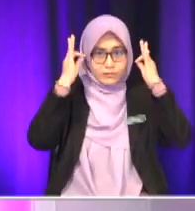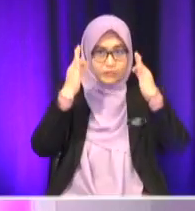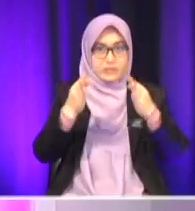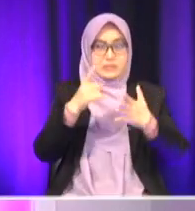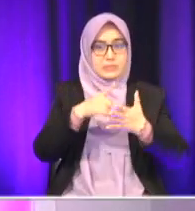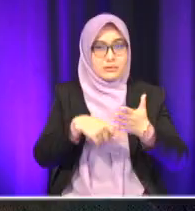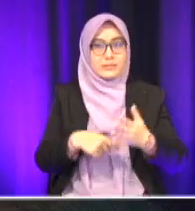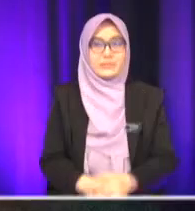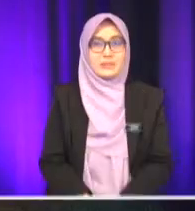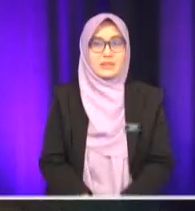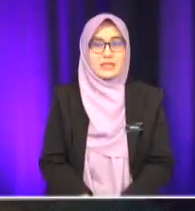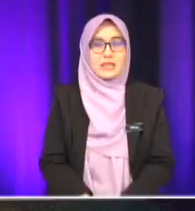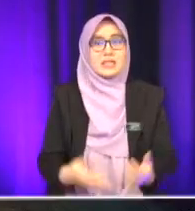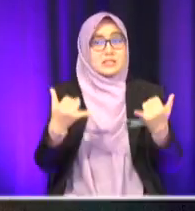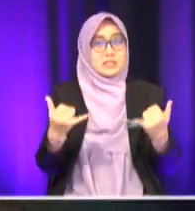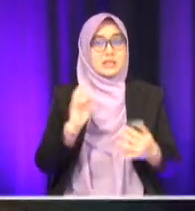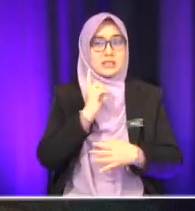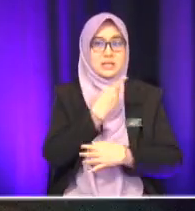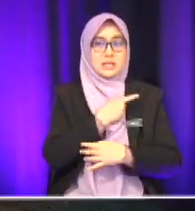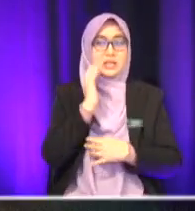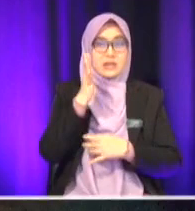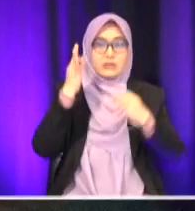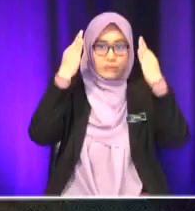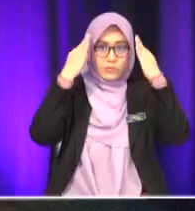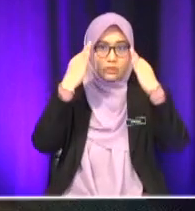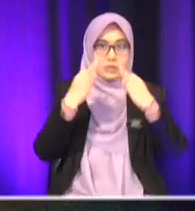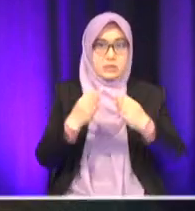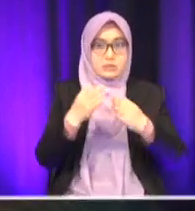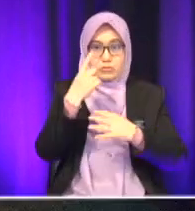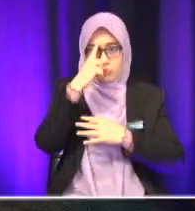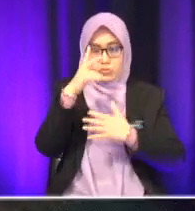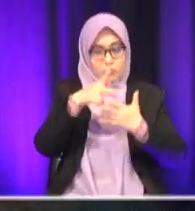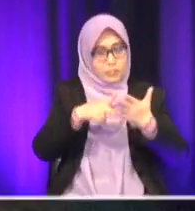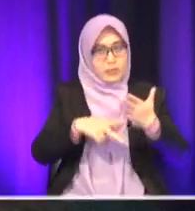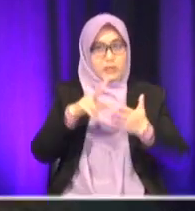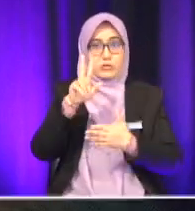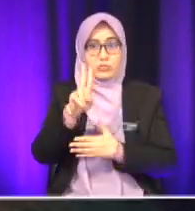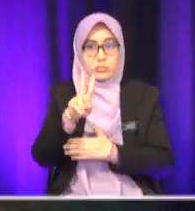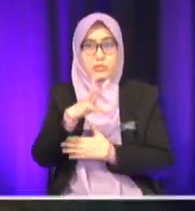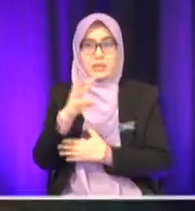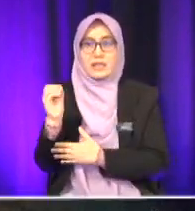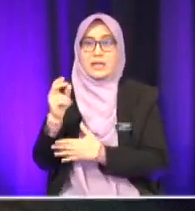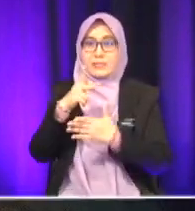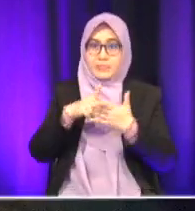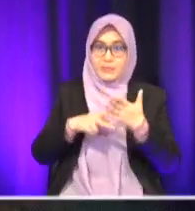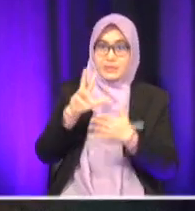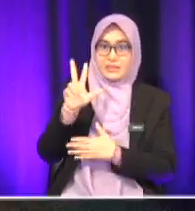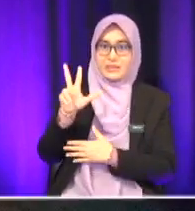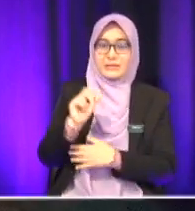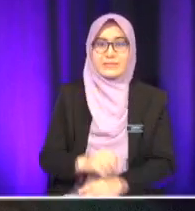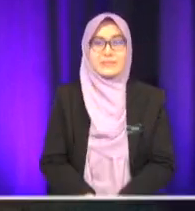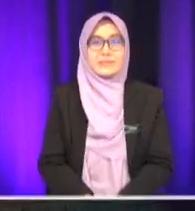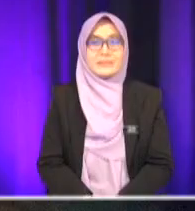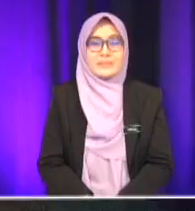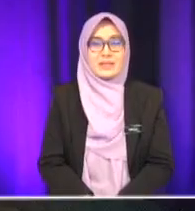segment? Okay, for this segment, we will be focusing on part 2 and part 3. All right. Over to you. Okay, Okay, thank